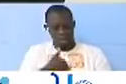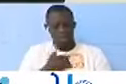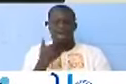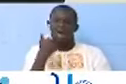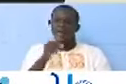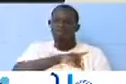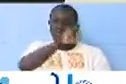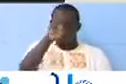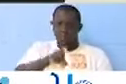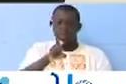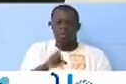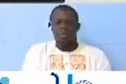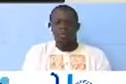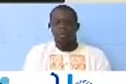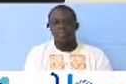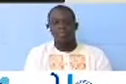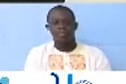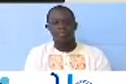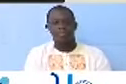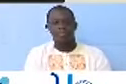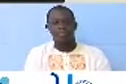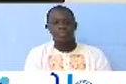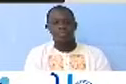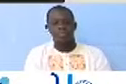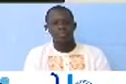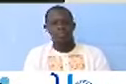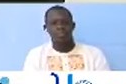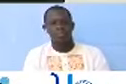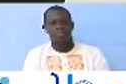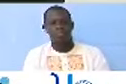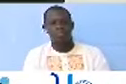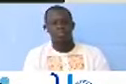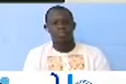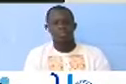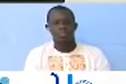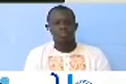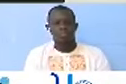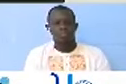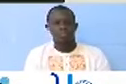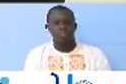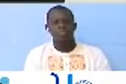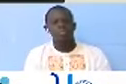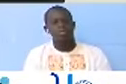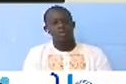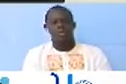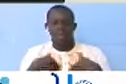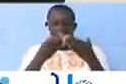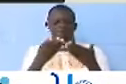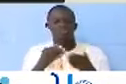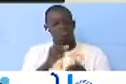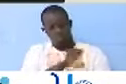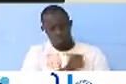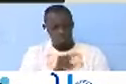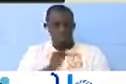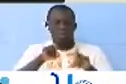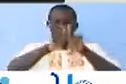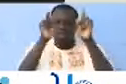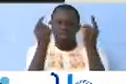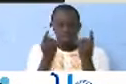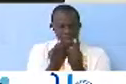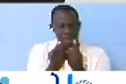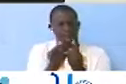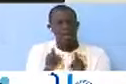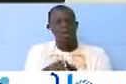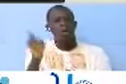No. Just in general, just give us a summary of what you believe the NIA does. I suti adrong ya ifanu do manim fanan